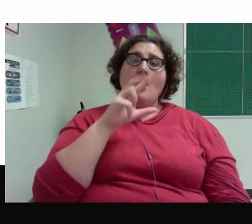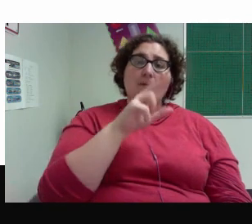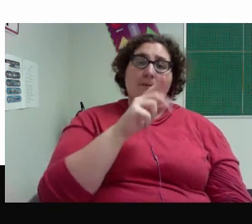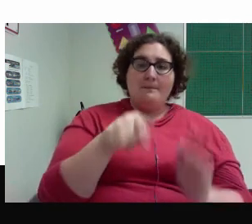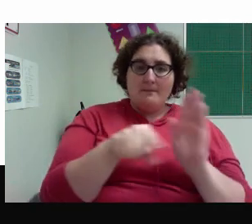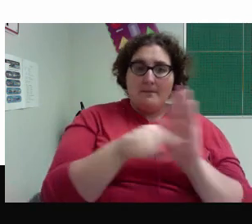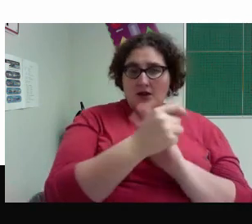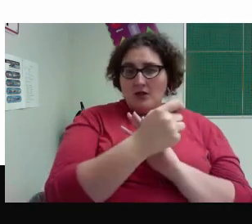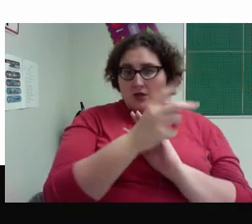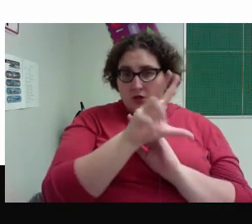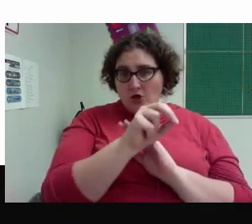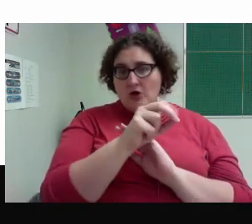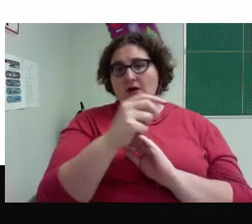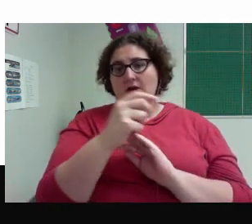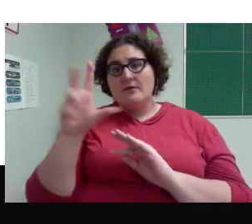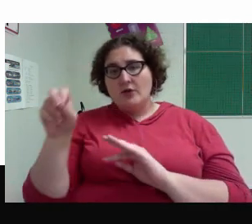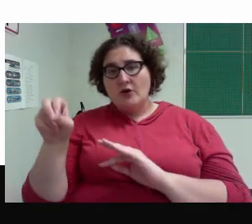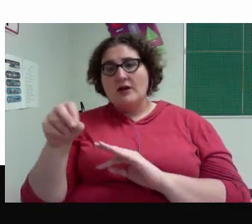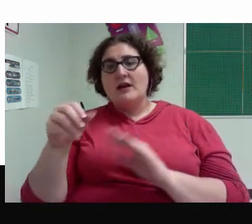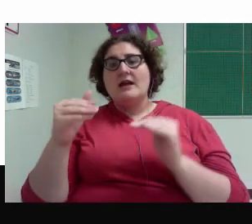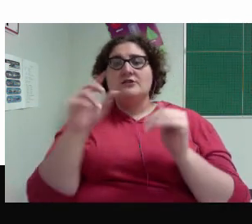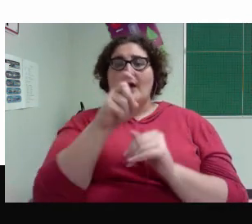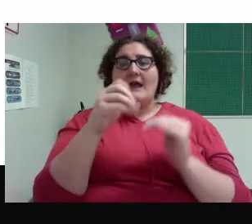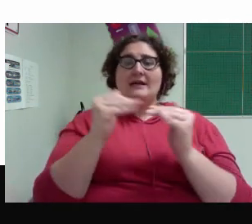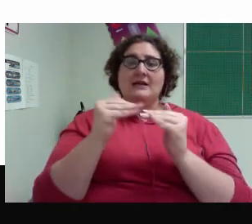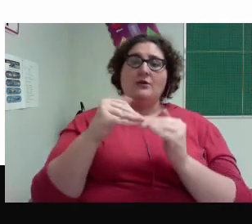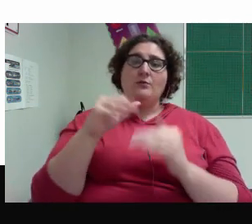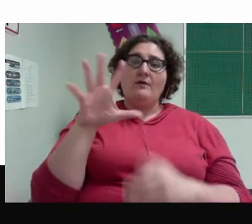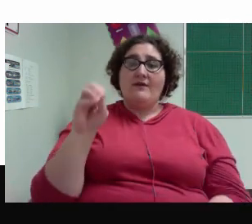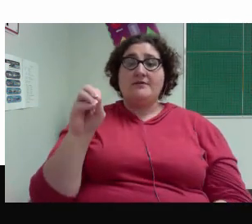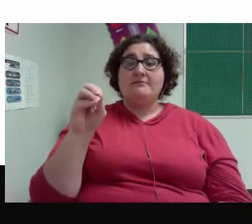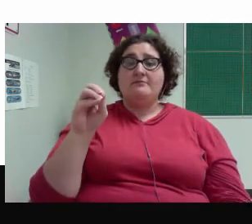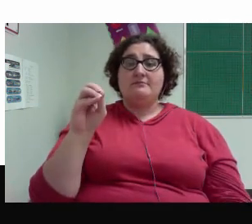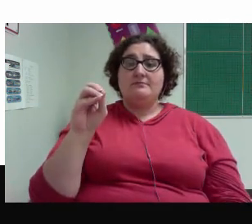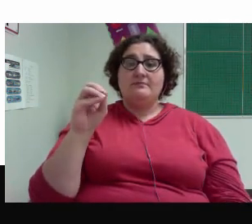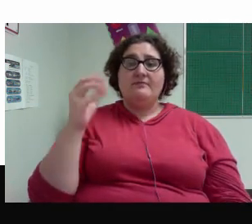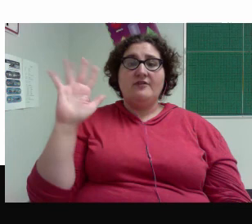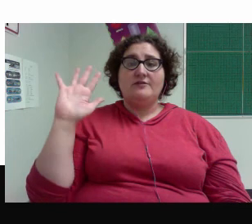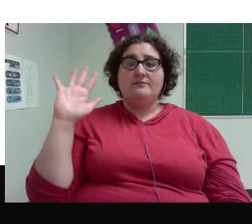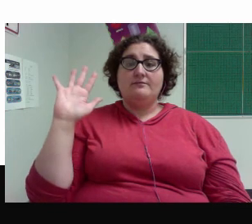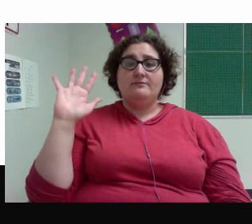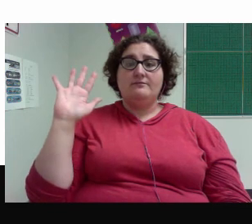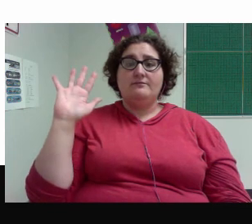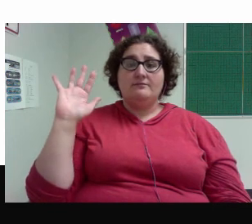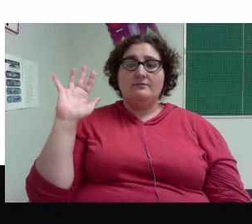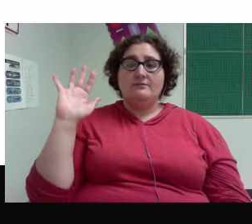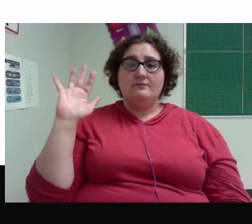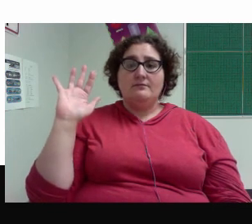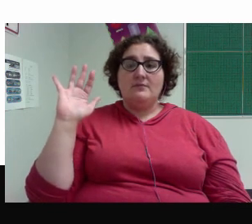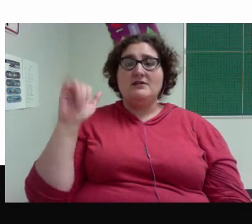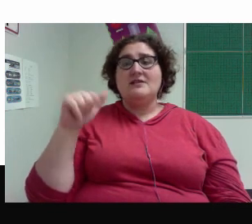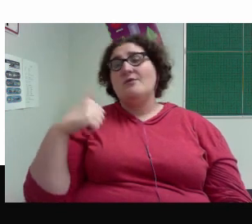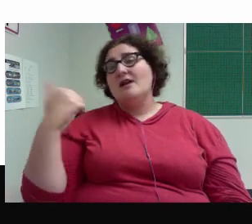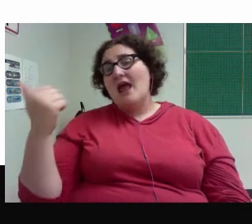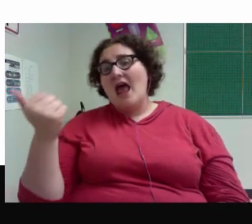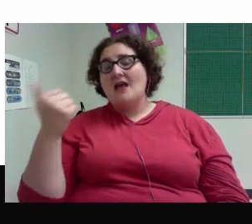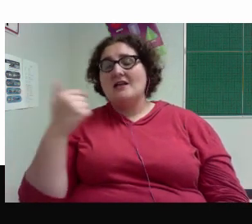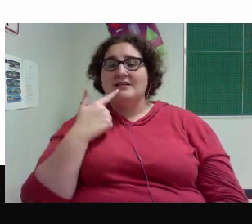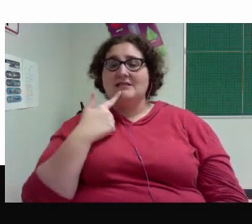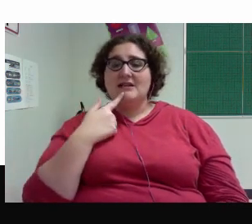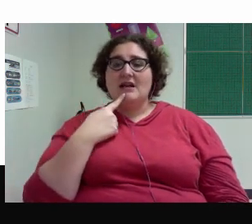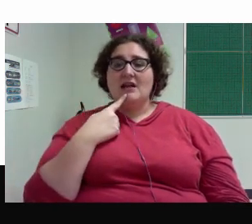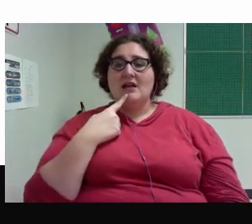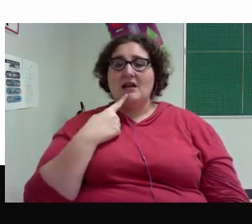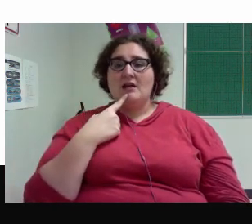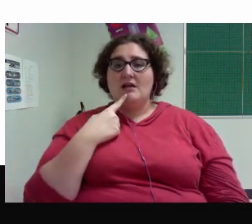30 from both sides, and I get X equals 50. You're done. Someone else might look at it